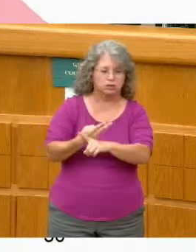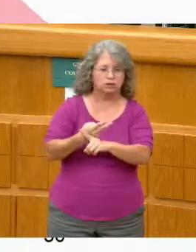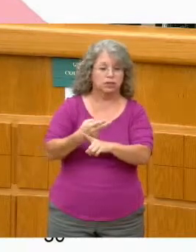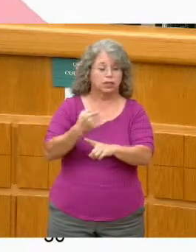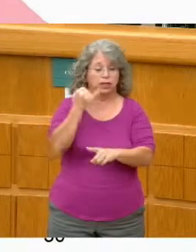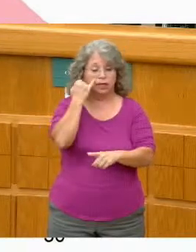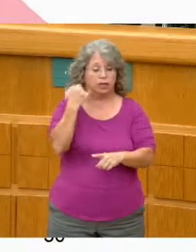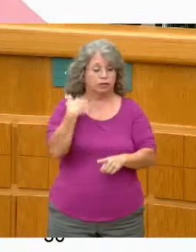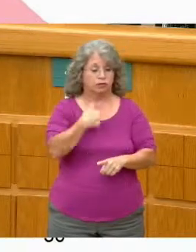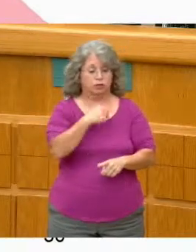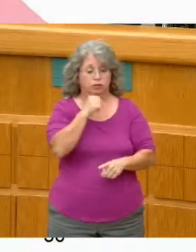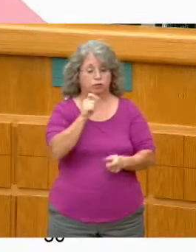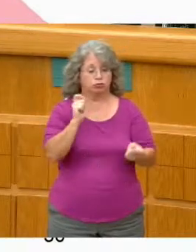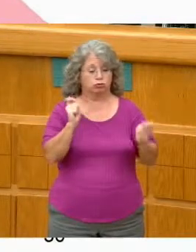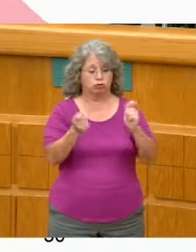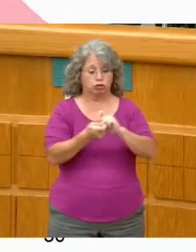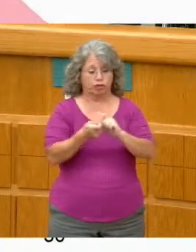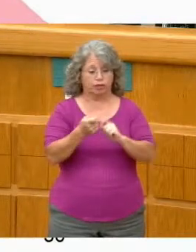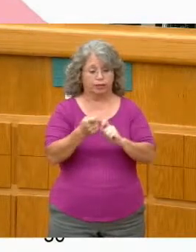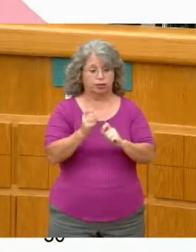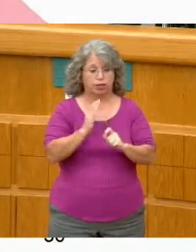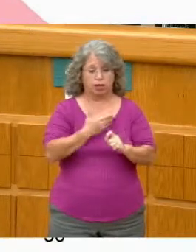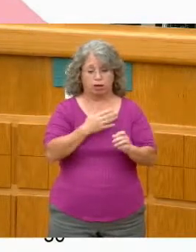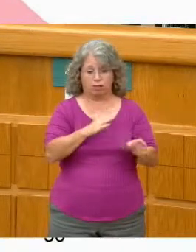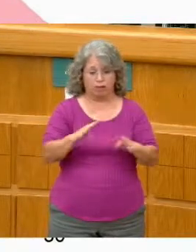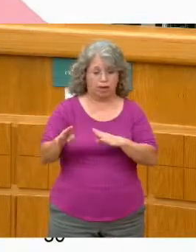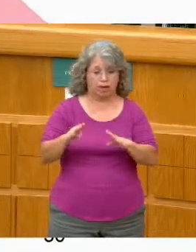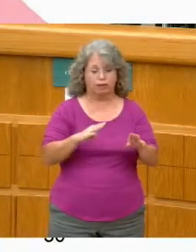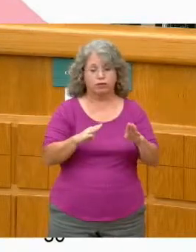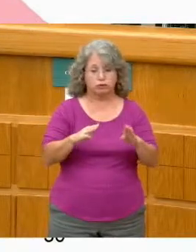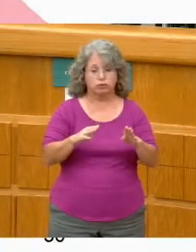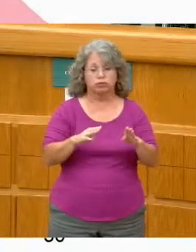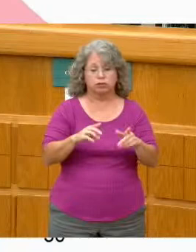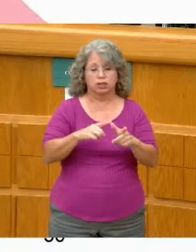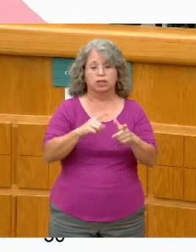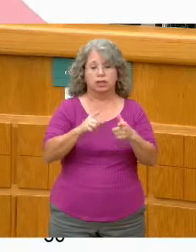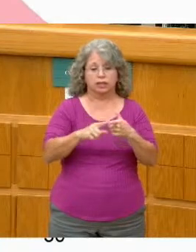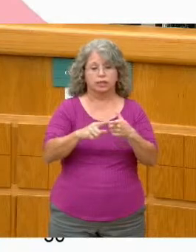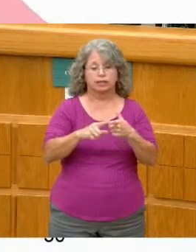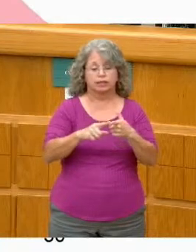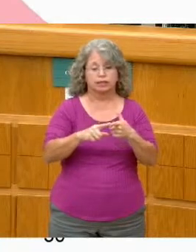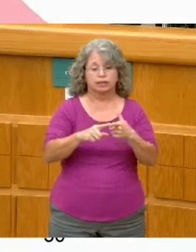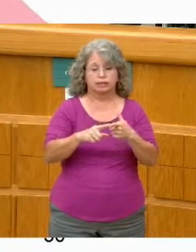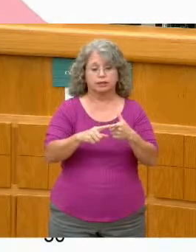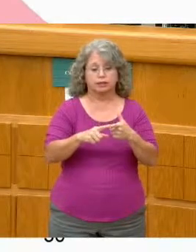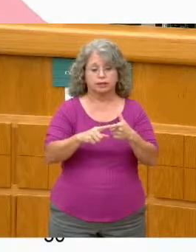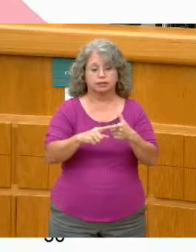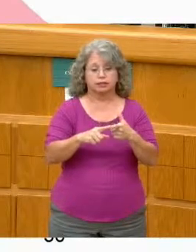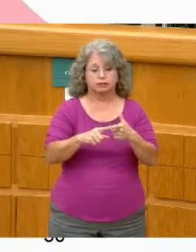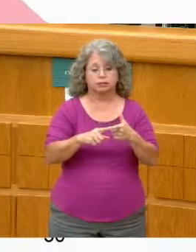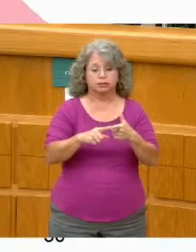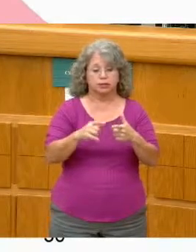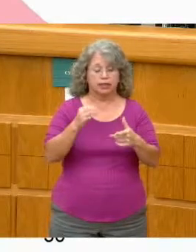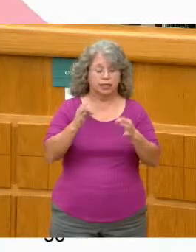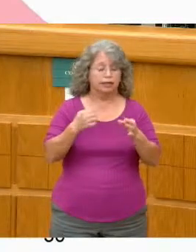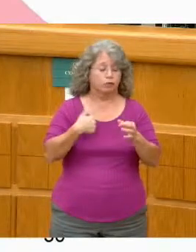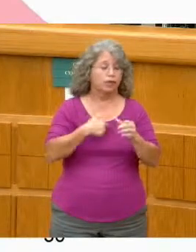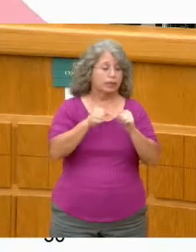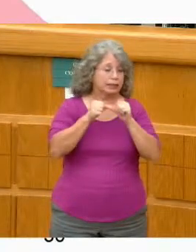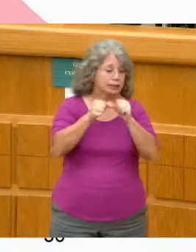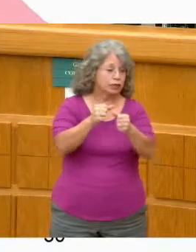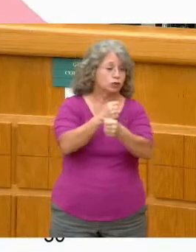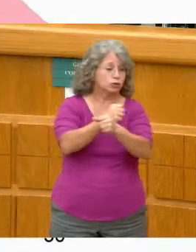we don't change what we're doing in terms of the number of people in the hospital, we have every reason to believe that we're going to continue to follow this curve